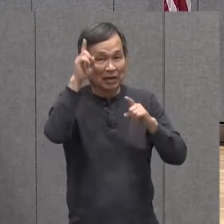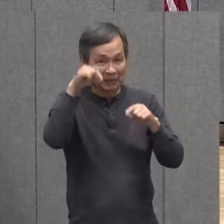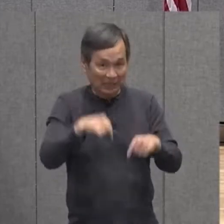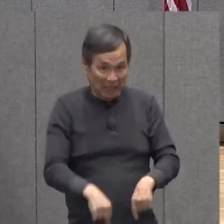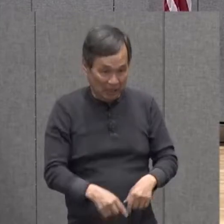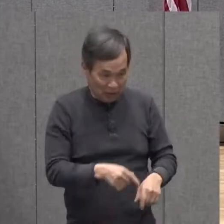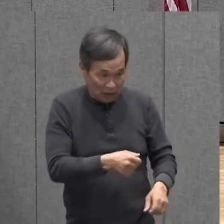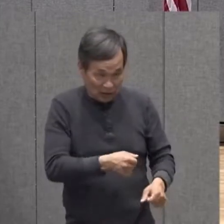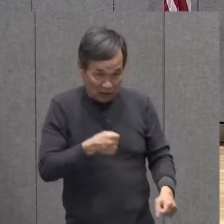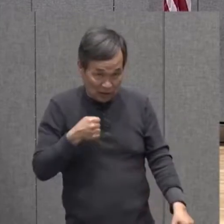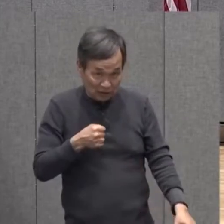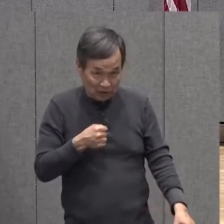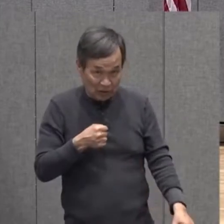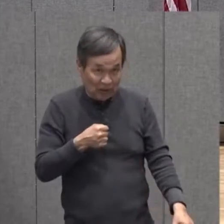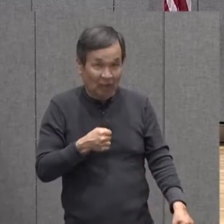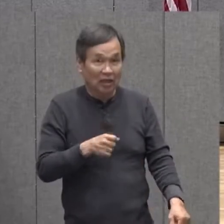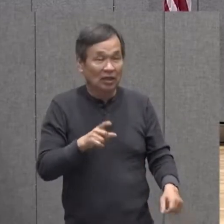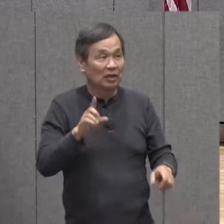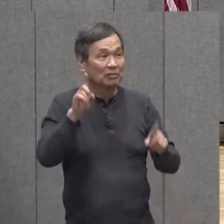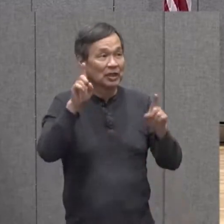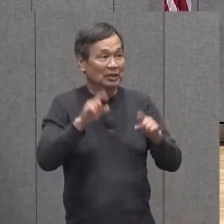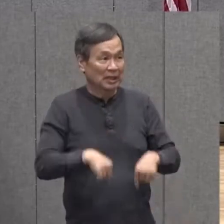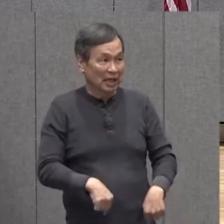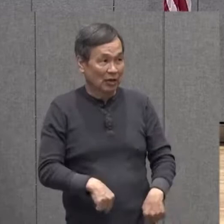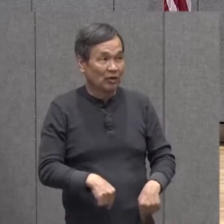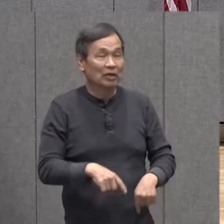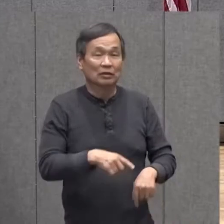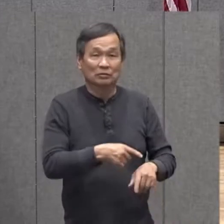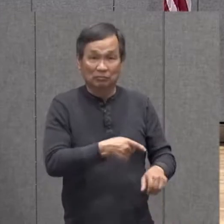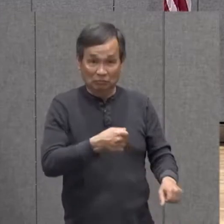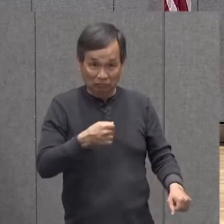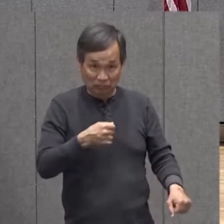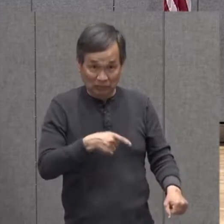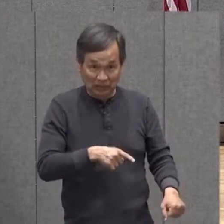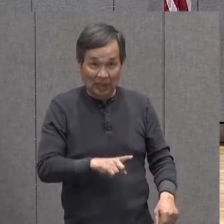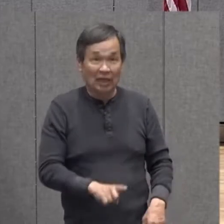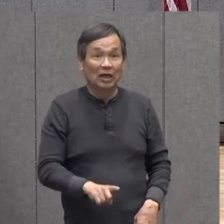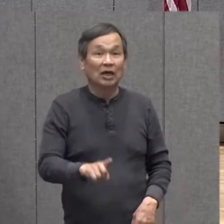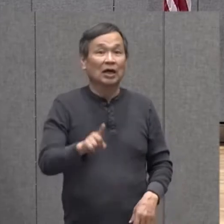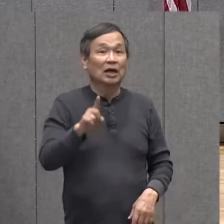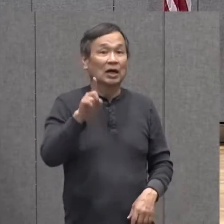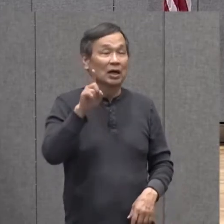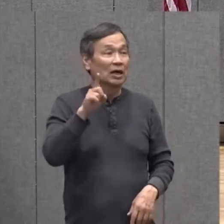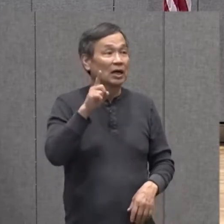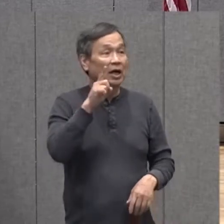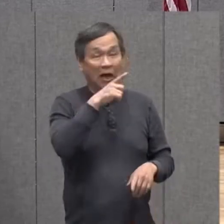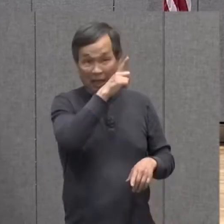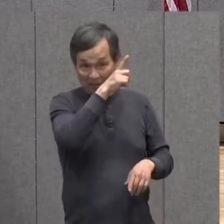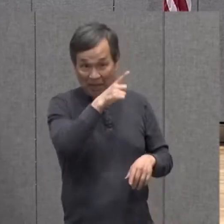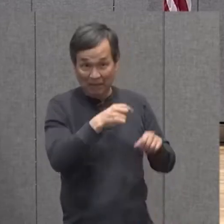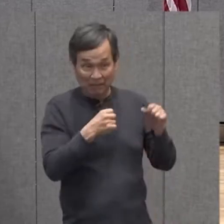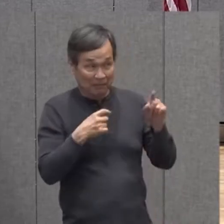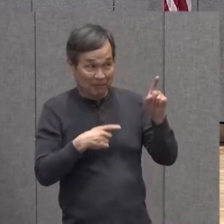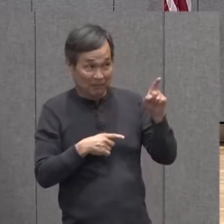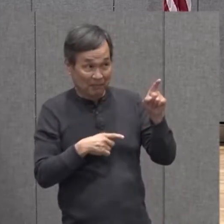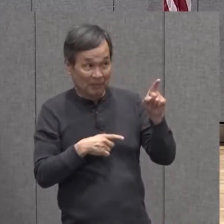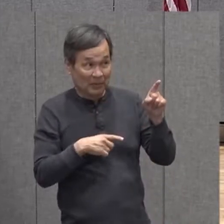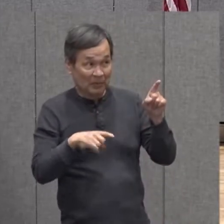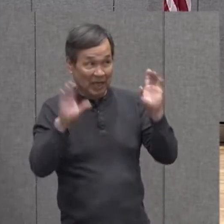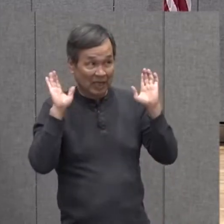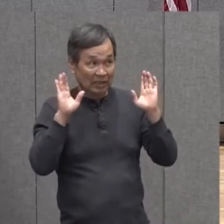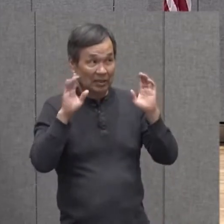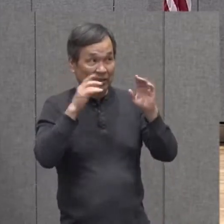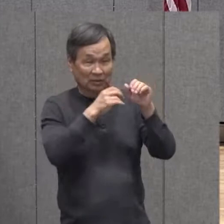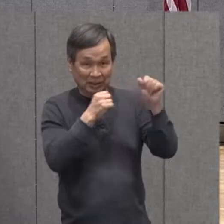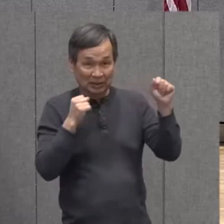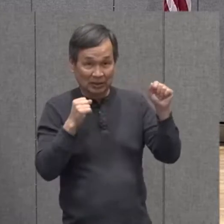down, crank it like a chainsaw. Arriba, Up, down, abajo, crank it like a hala. chainsaw. Now crank it, Arriba. crank it, crank it,